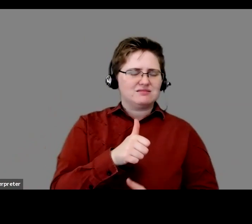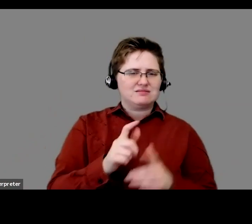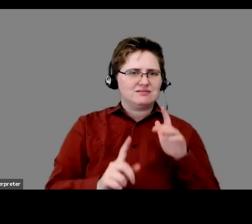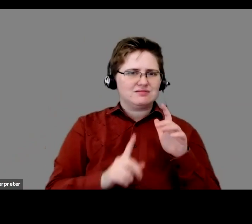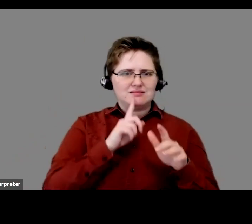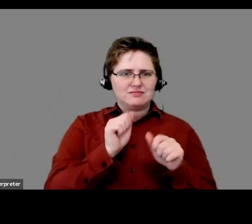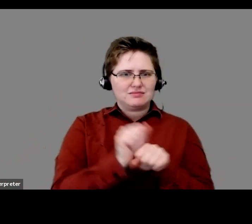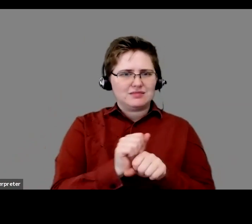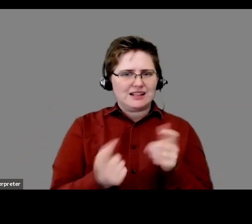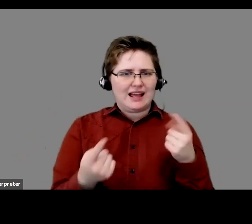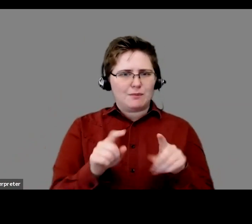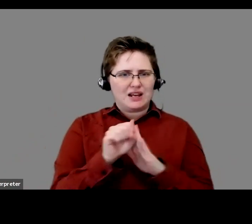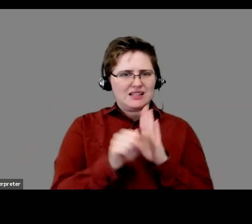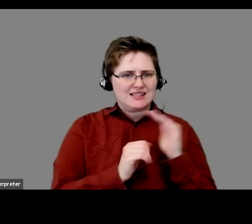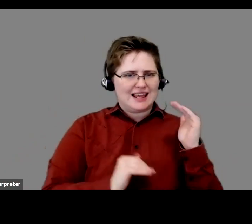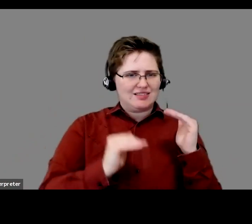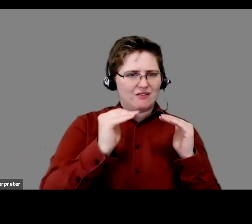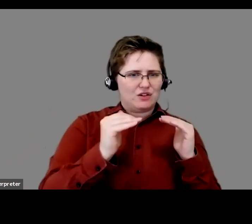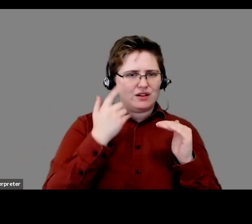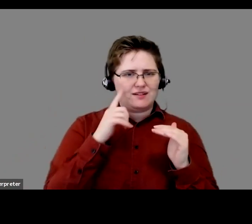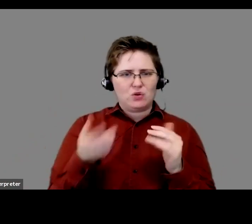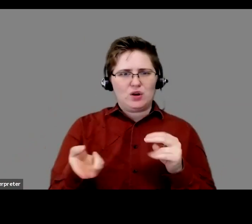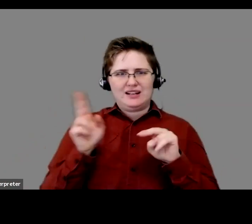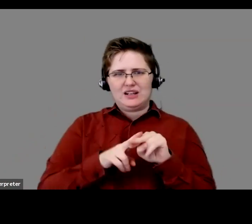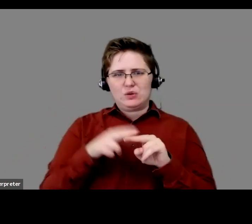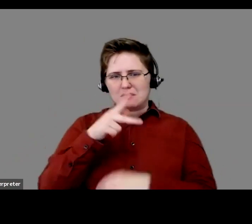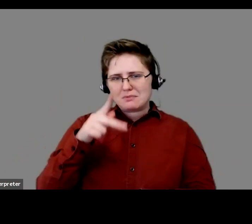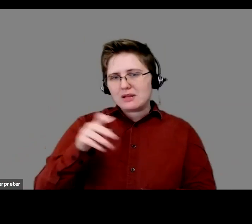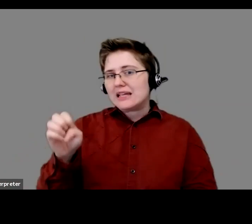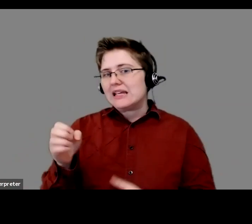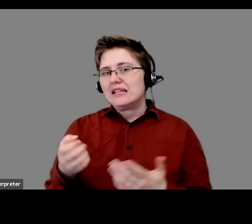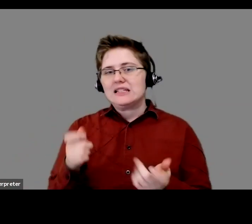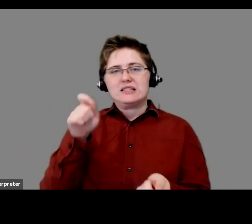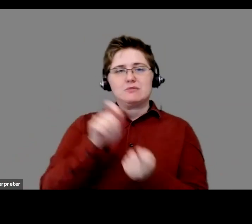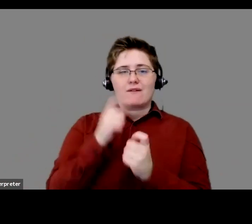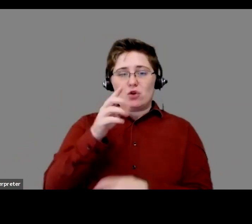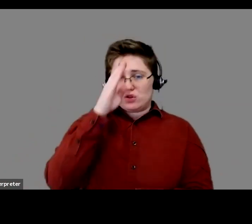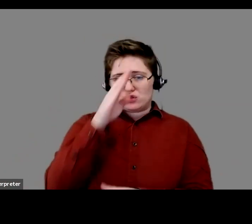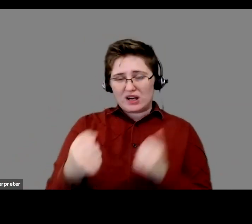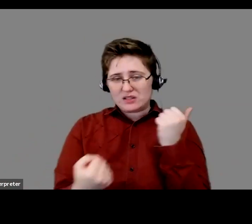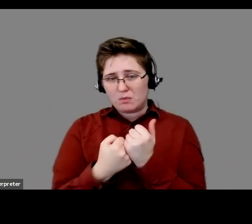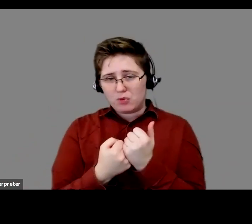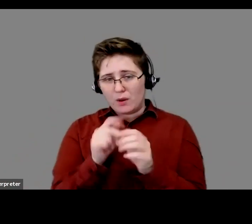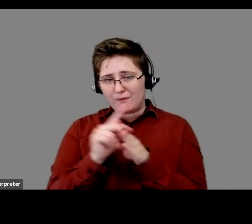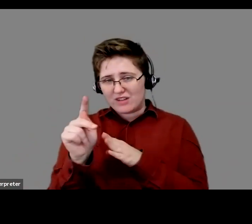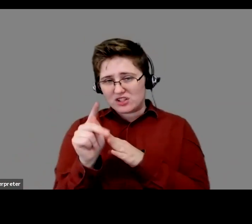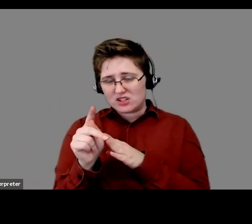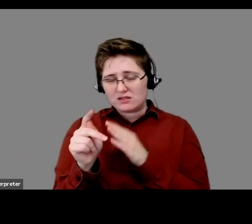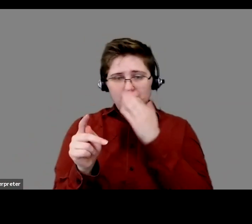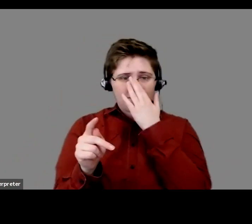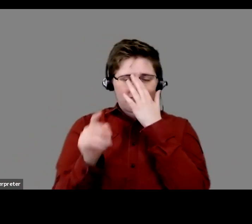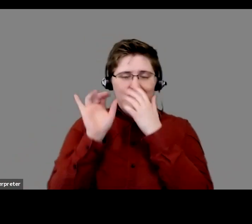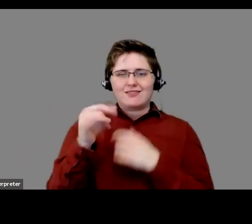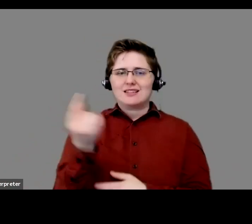materializing on the state level as far as increased PPE, particularly for direct support professionals. It is something that we